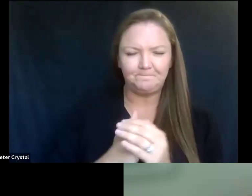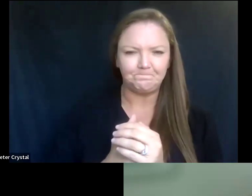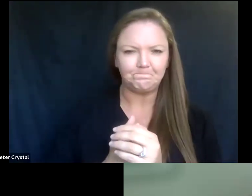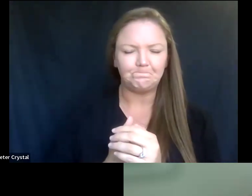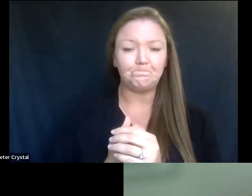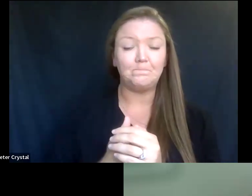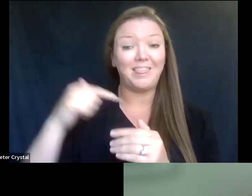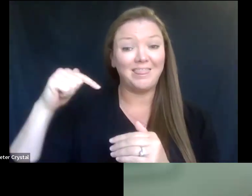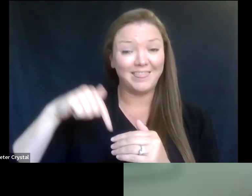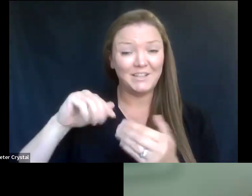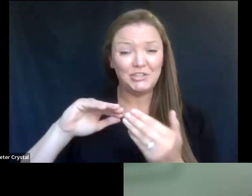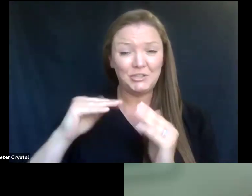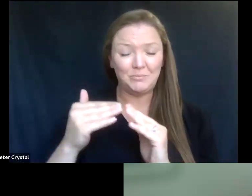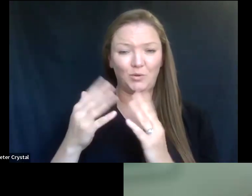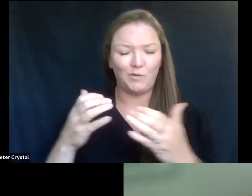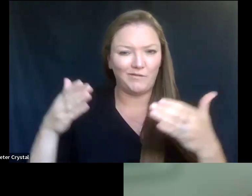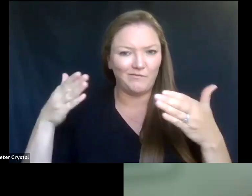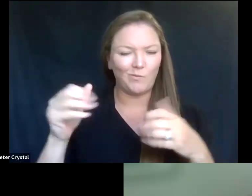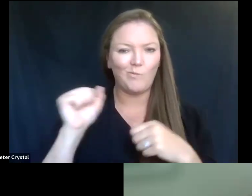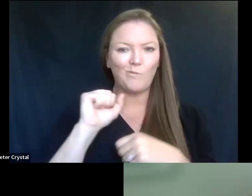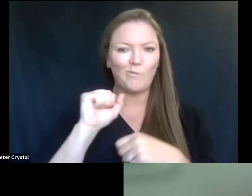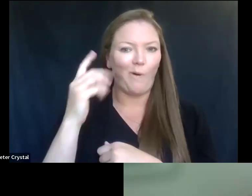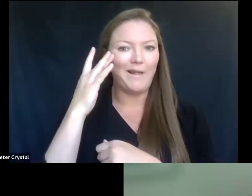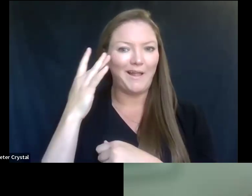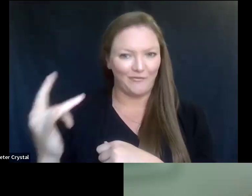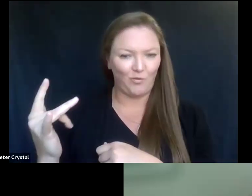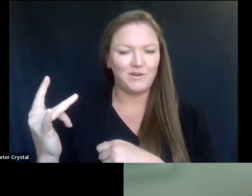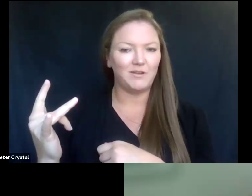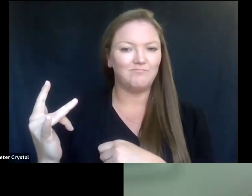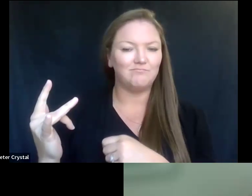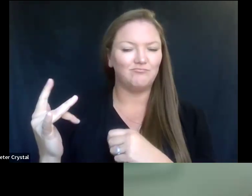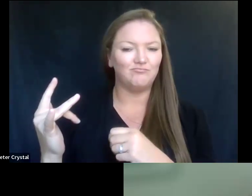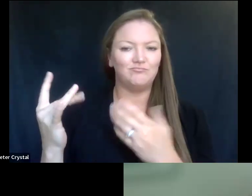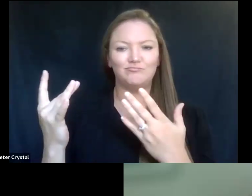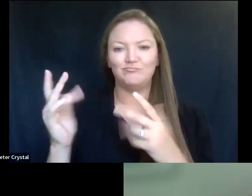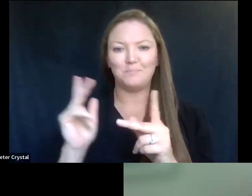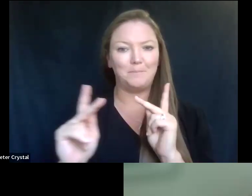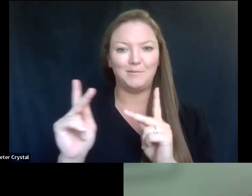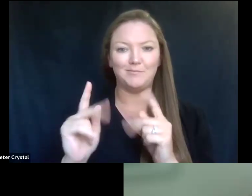is to see that all California residents, even the most vulnerable, have the skills.